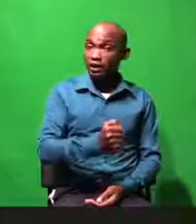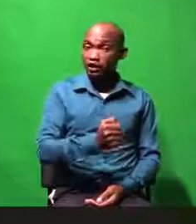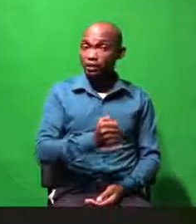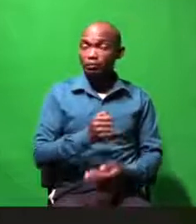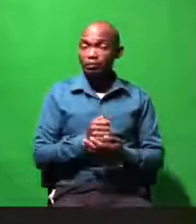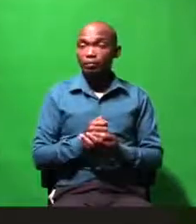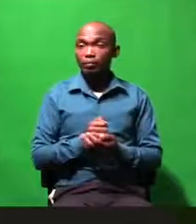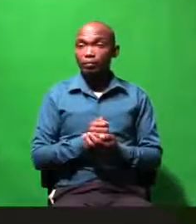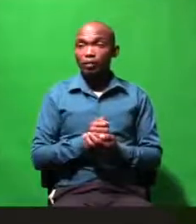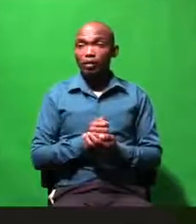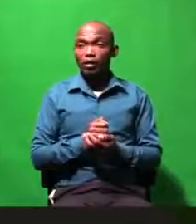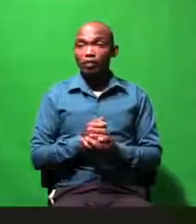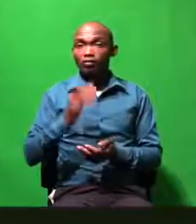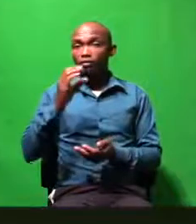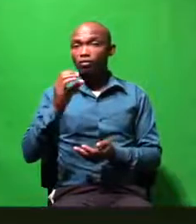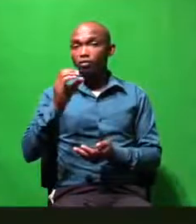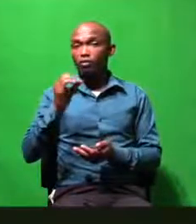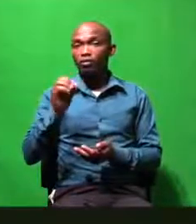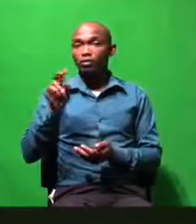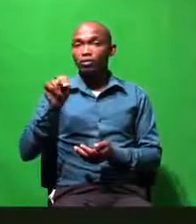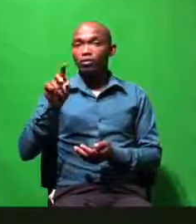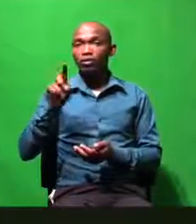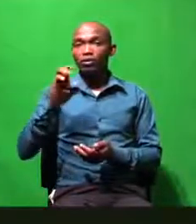stage of conducting